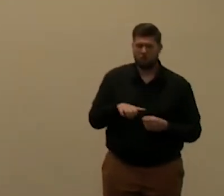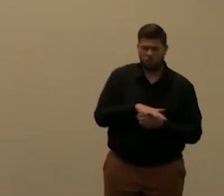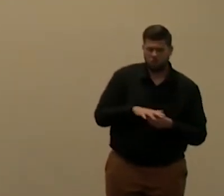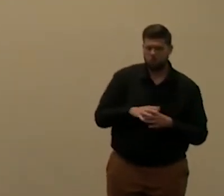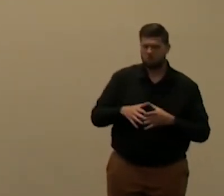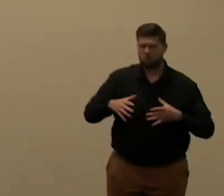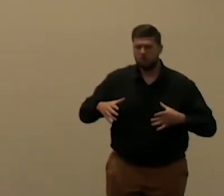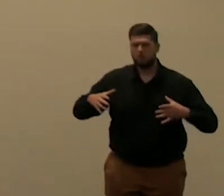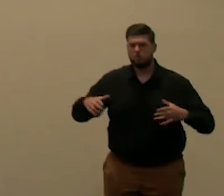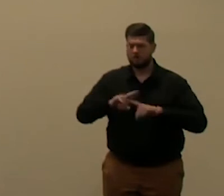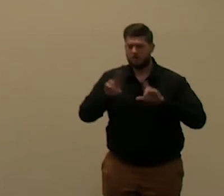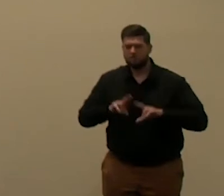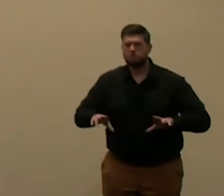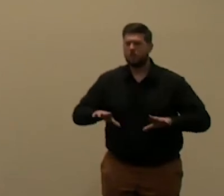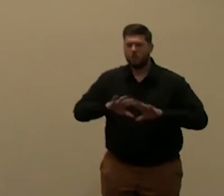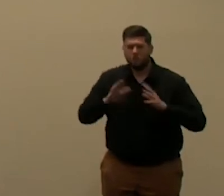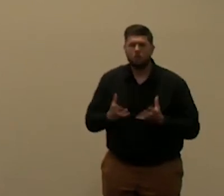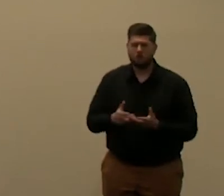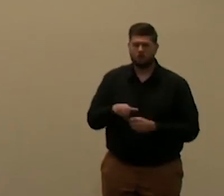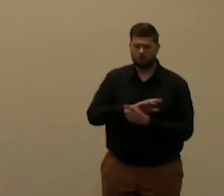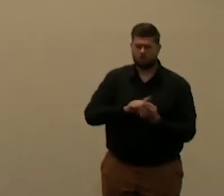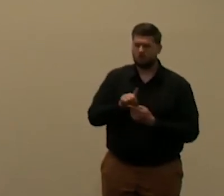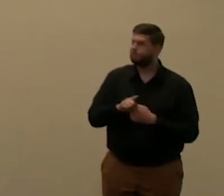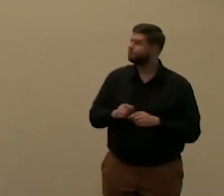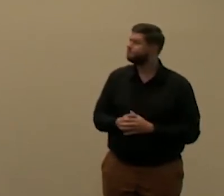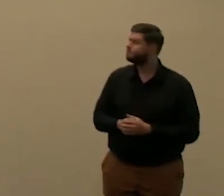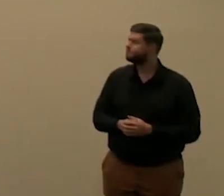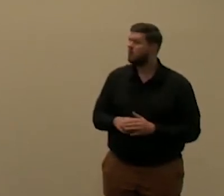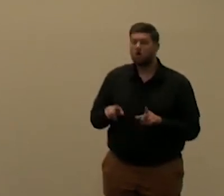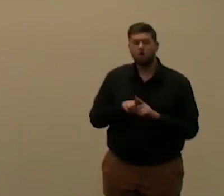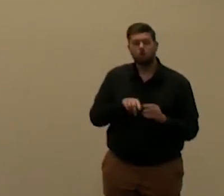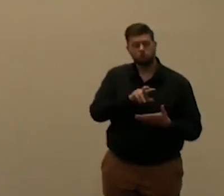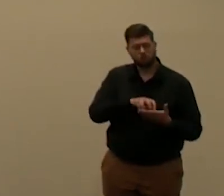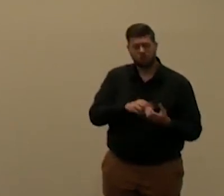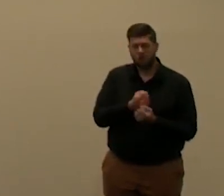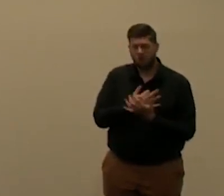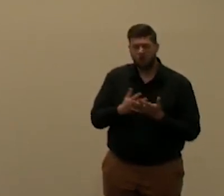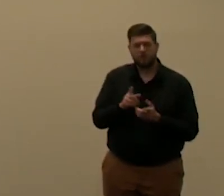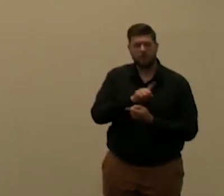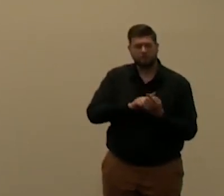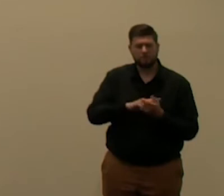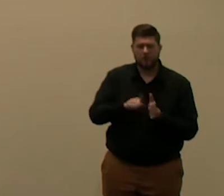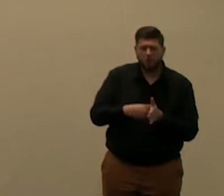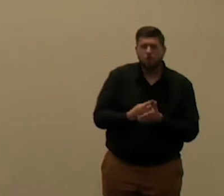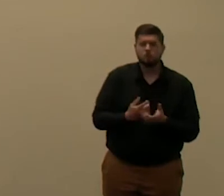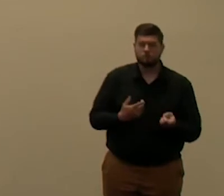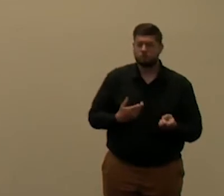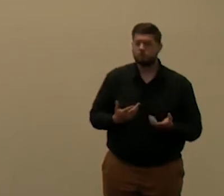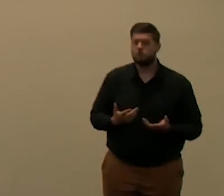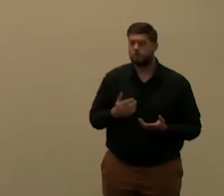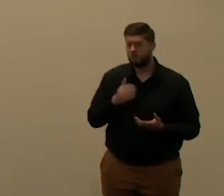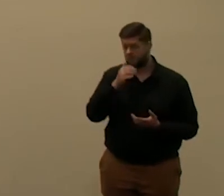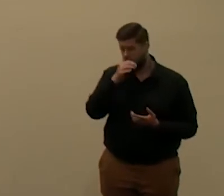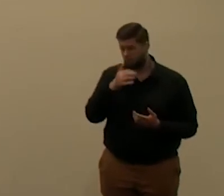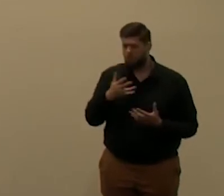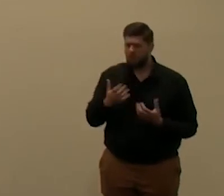Another metric being tracked is duration of meeting hours. So how many meetings do you have that are longer than 1